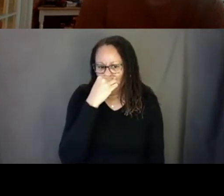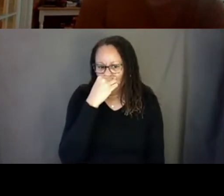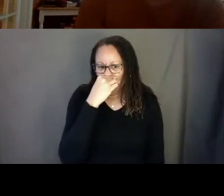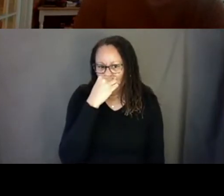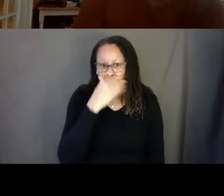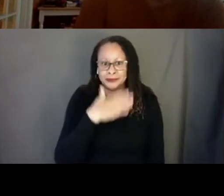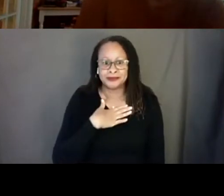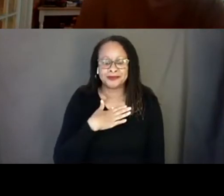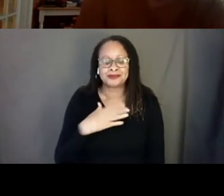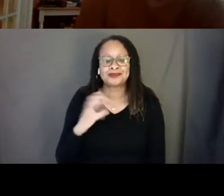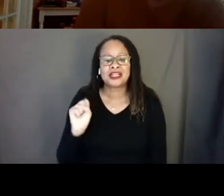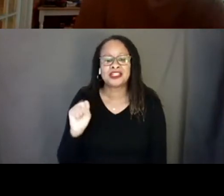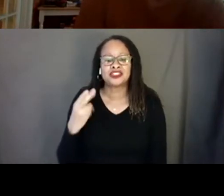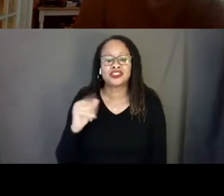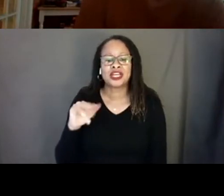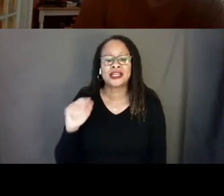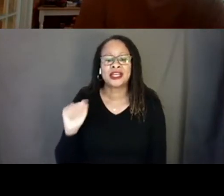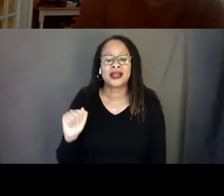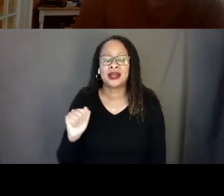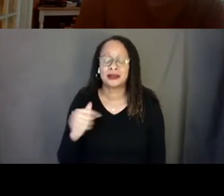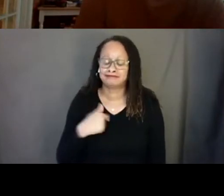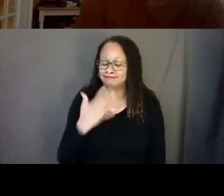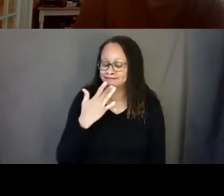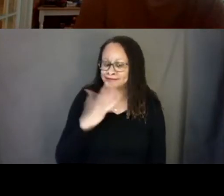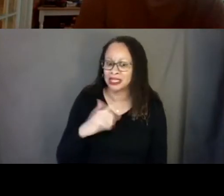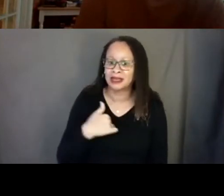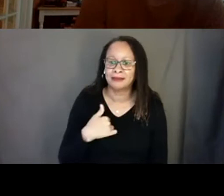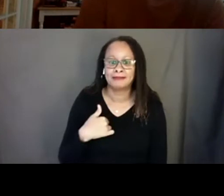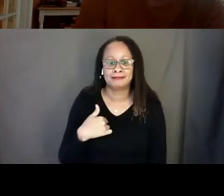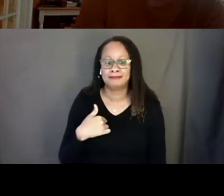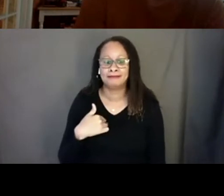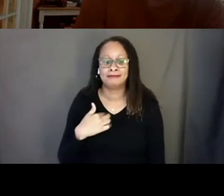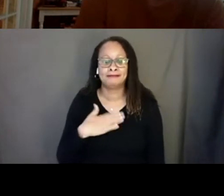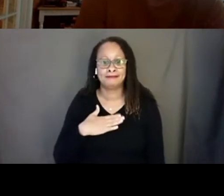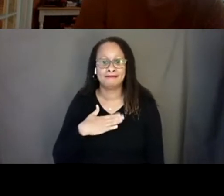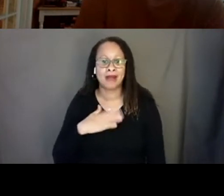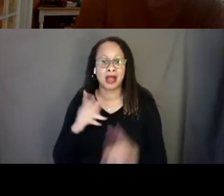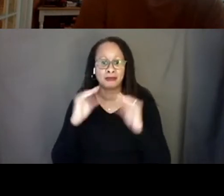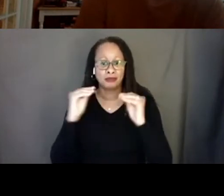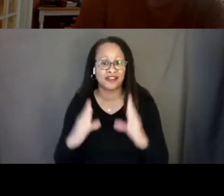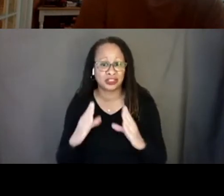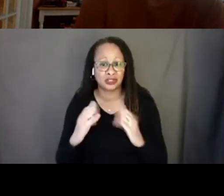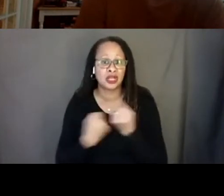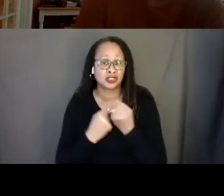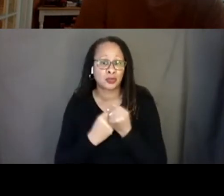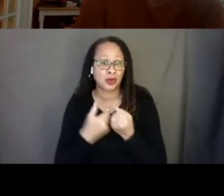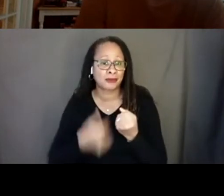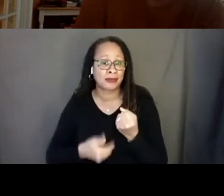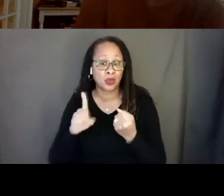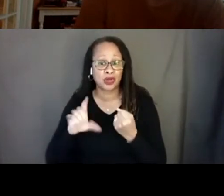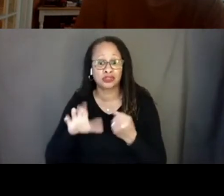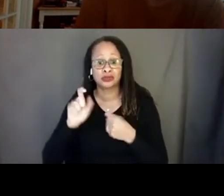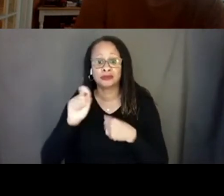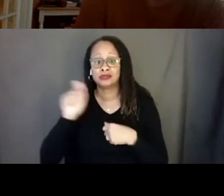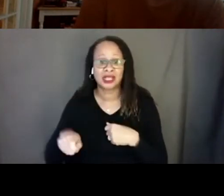I was lucky. I mean, my professors supported me 100%. And I was honestly really nervous about that going in.